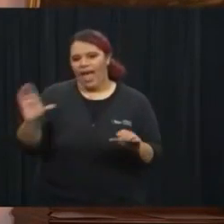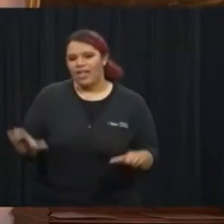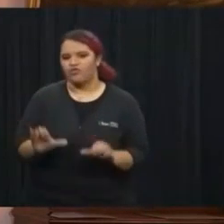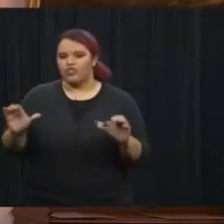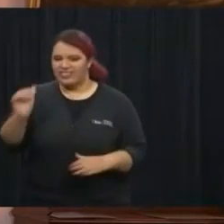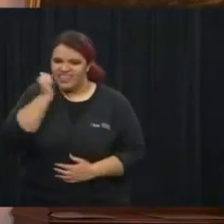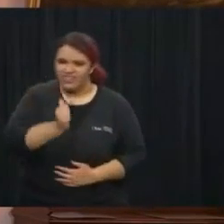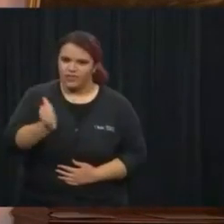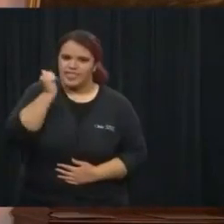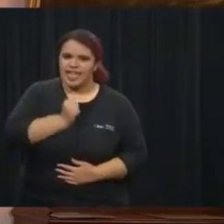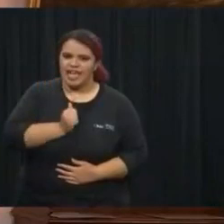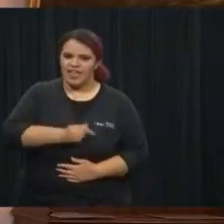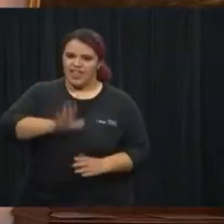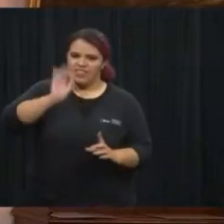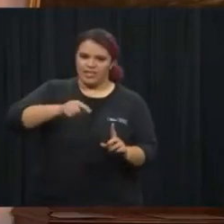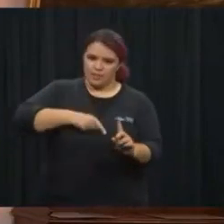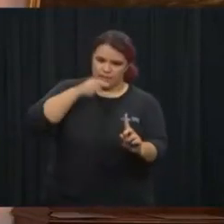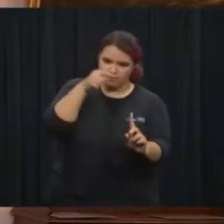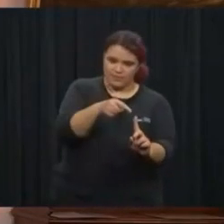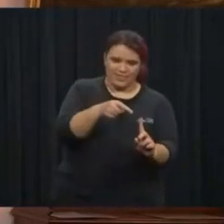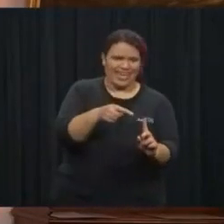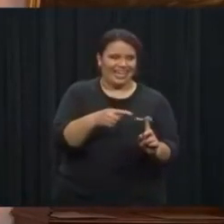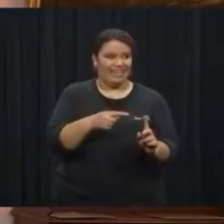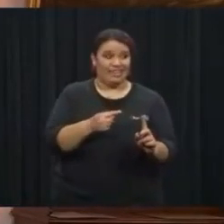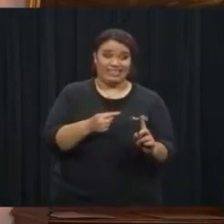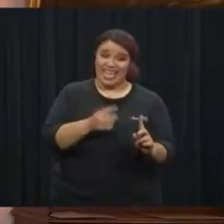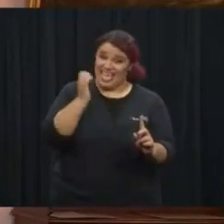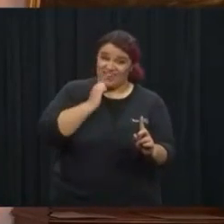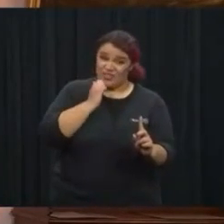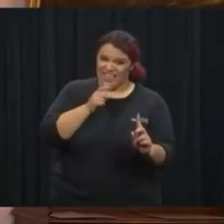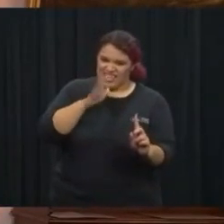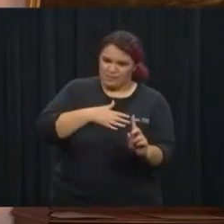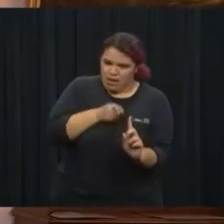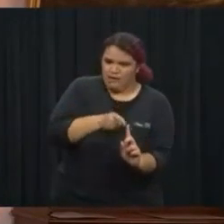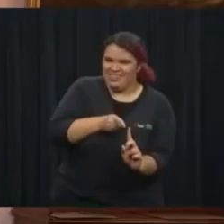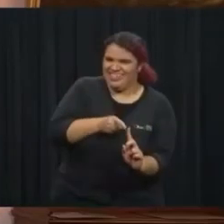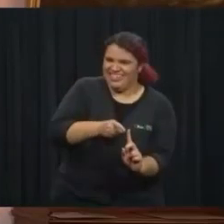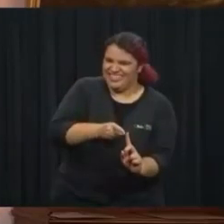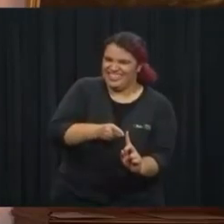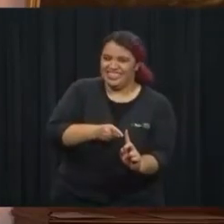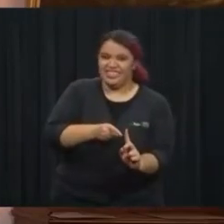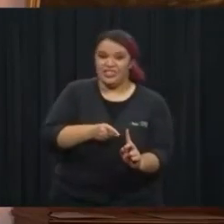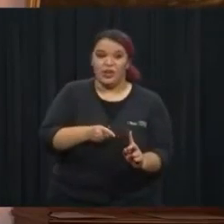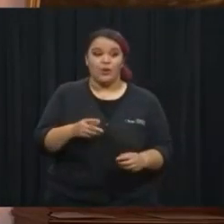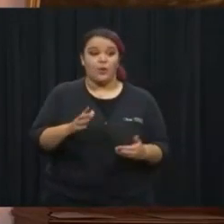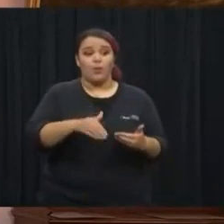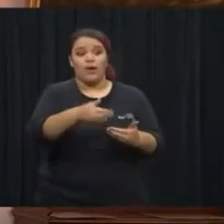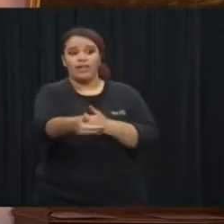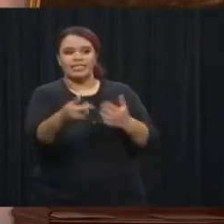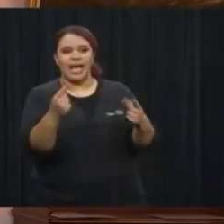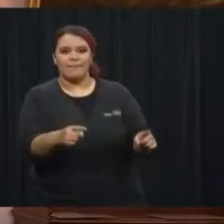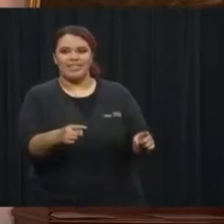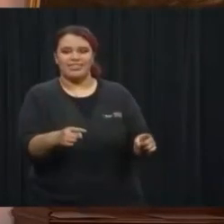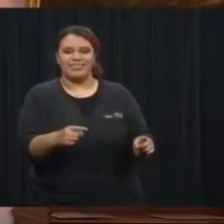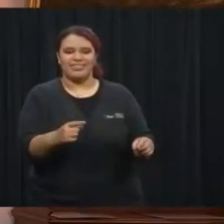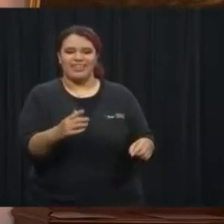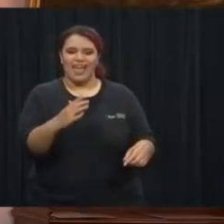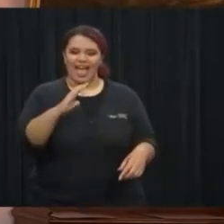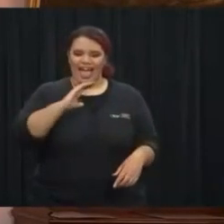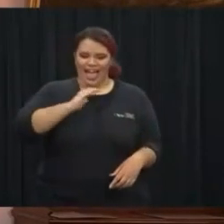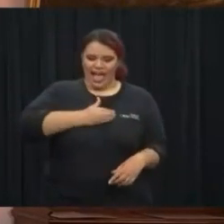be, even if they're not symptomatic, quarantining for the full 14 days because we want to limit